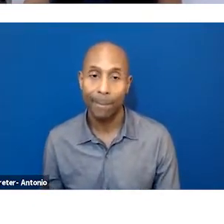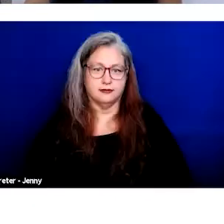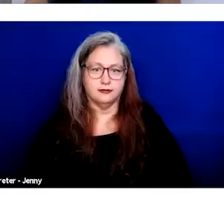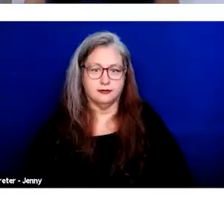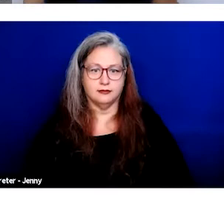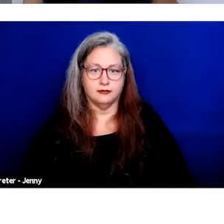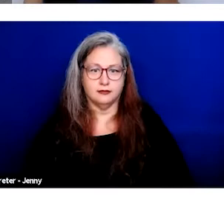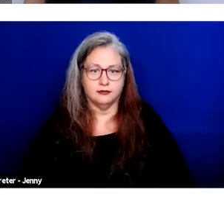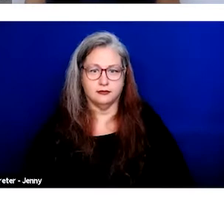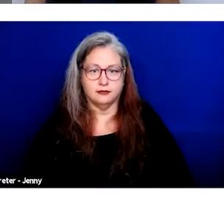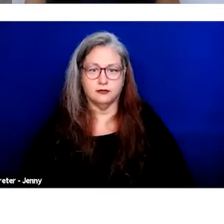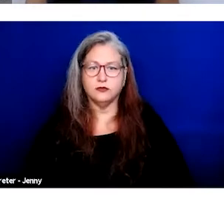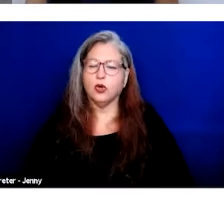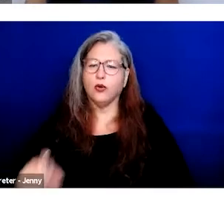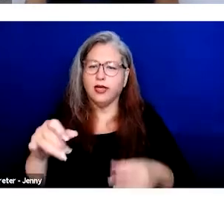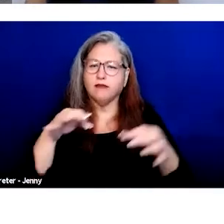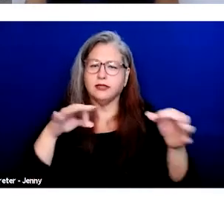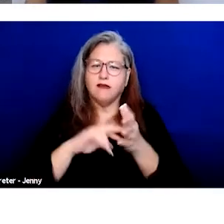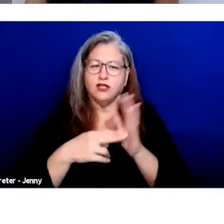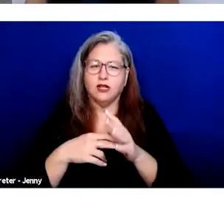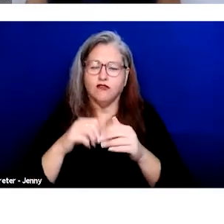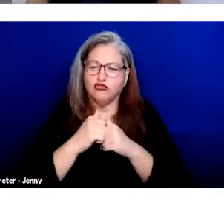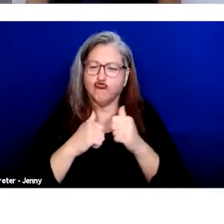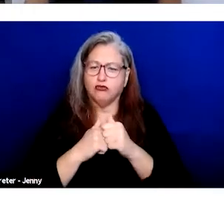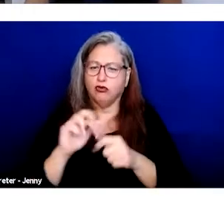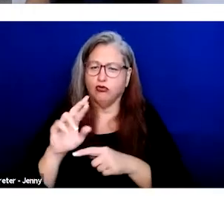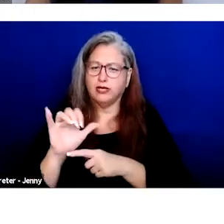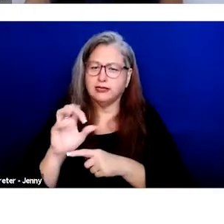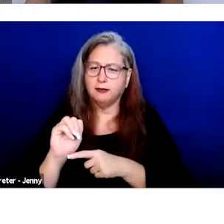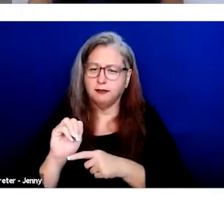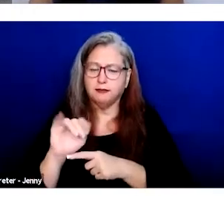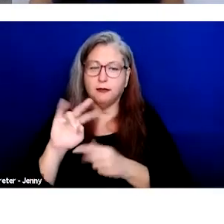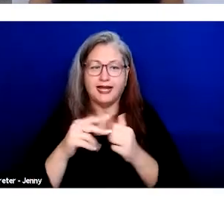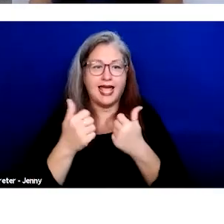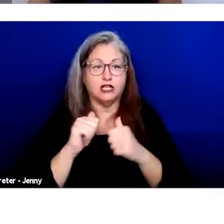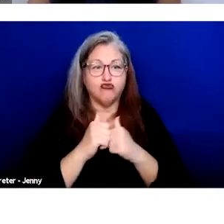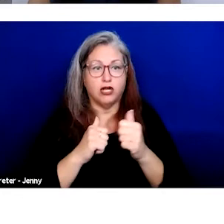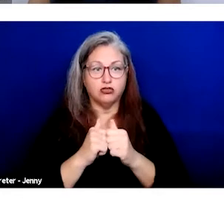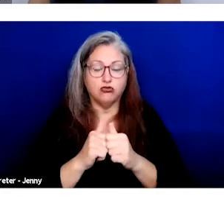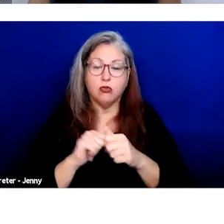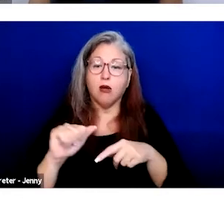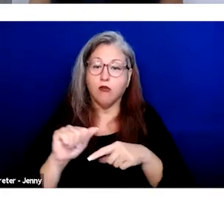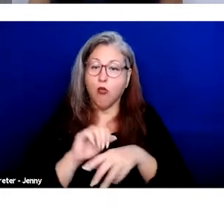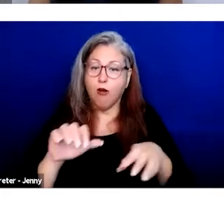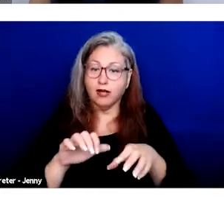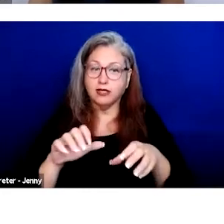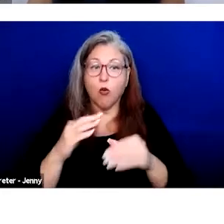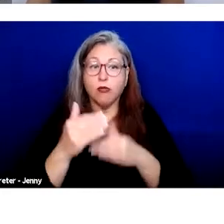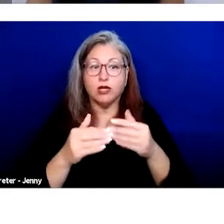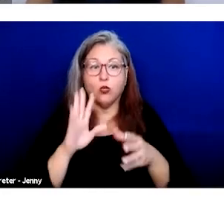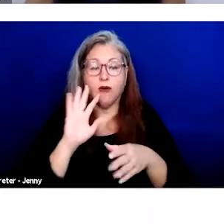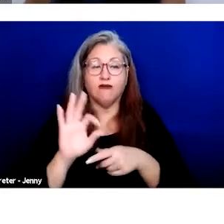So structural racism, the definition of structural racism, right, is any structure, practice, or process that functions